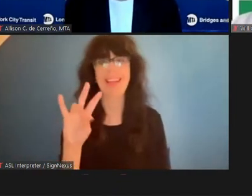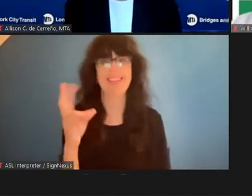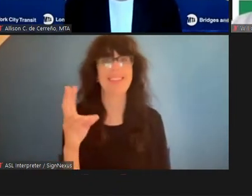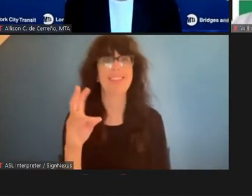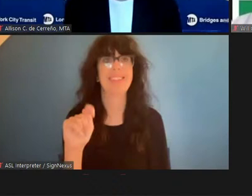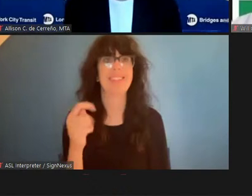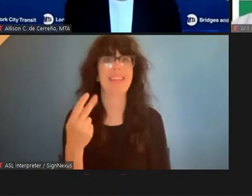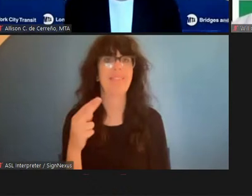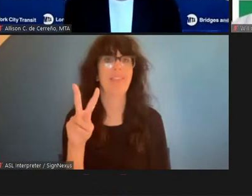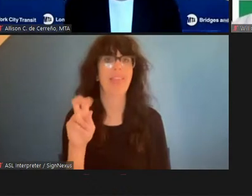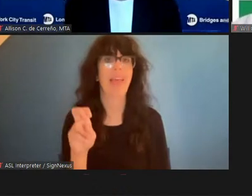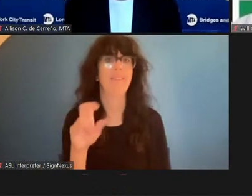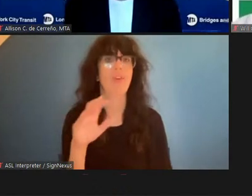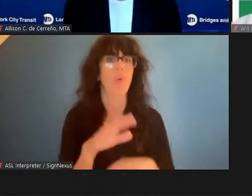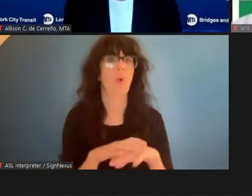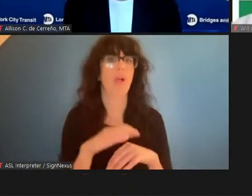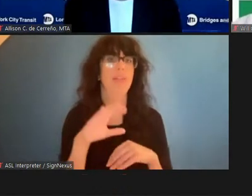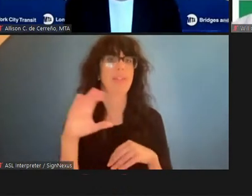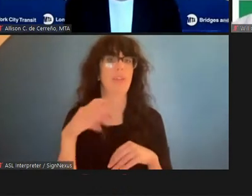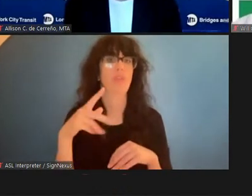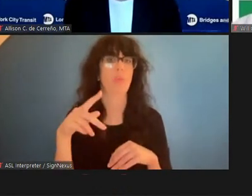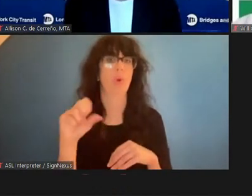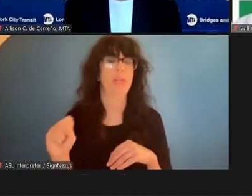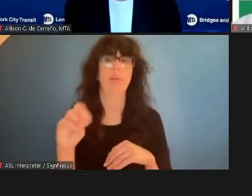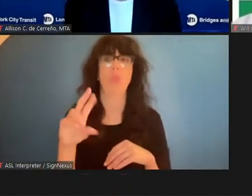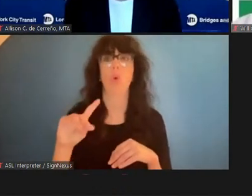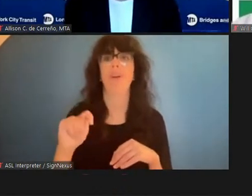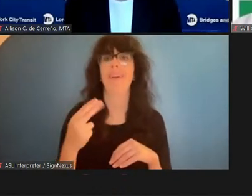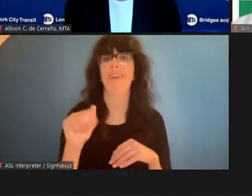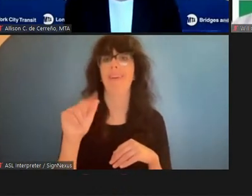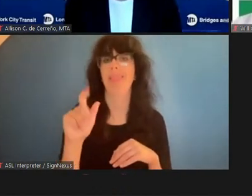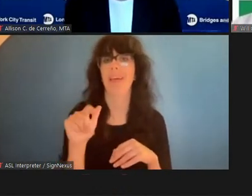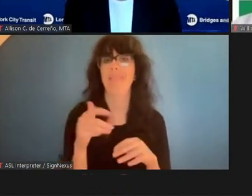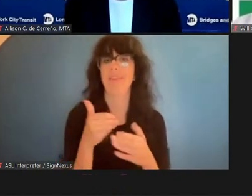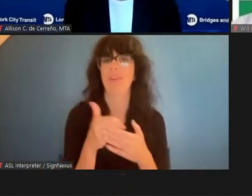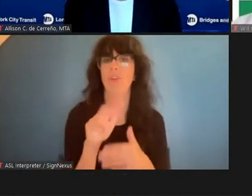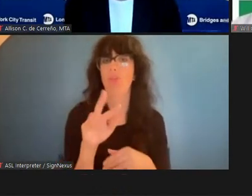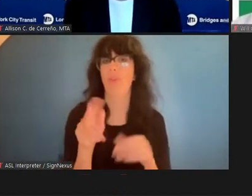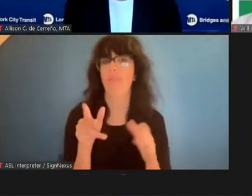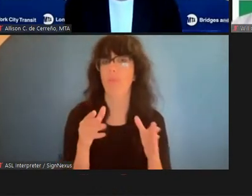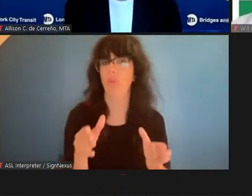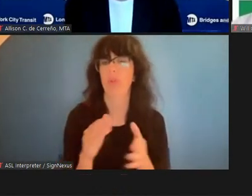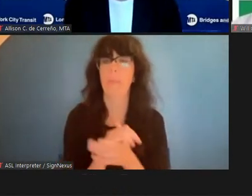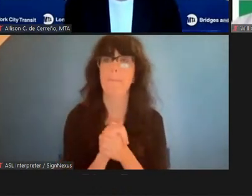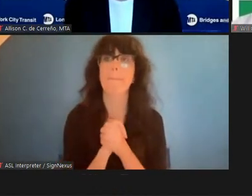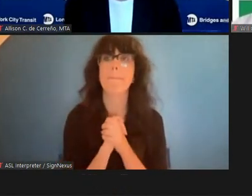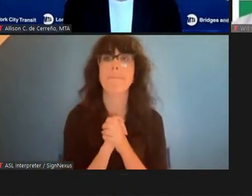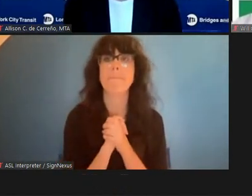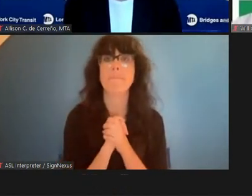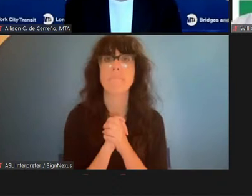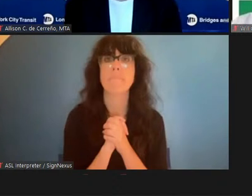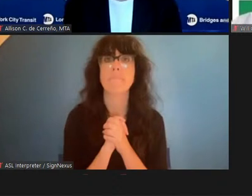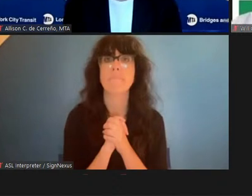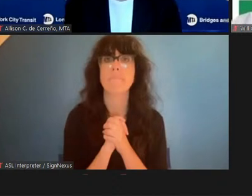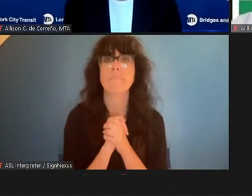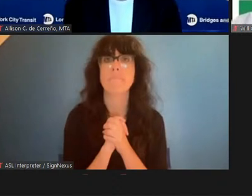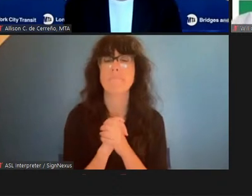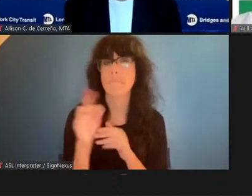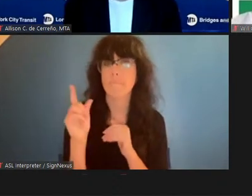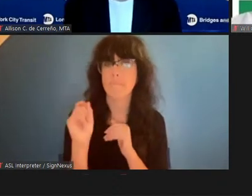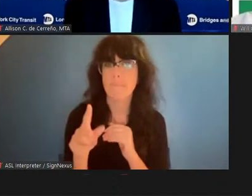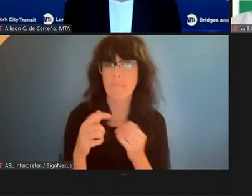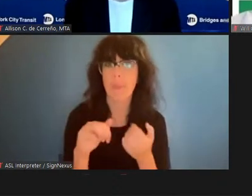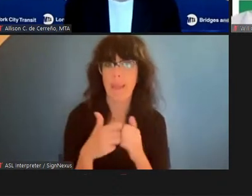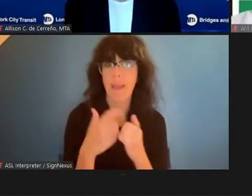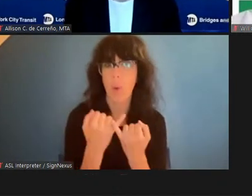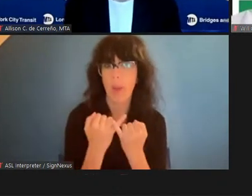central park south or eighth avenue around 34th street i would question how independent the